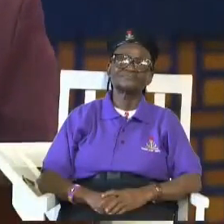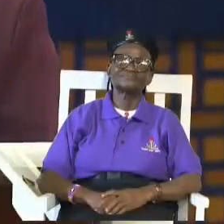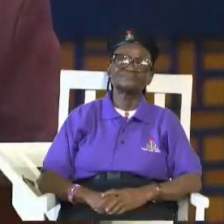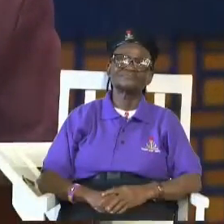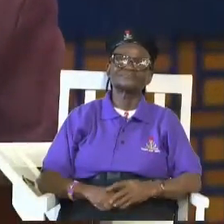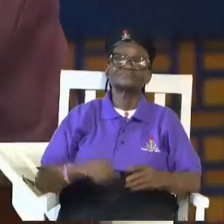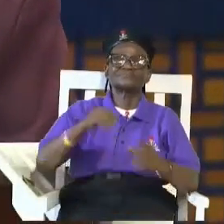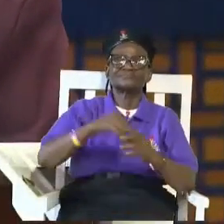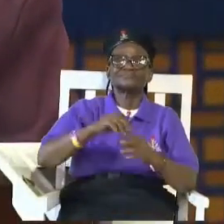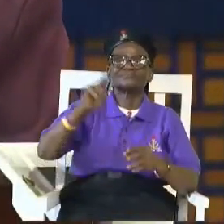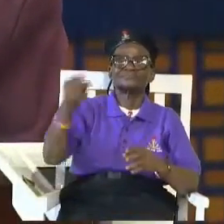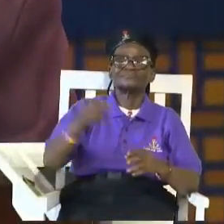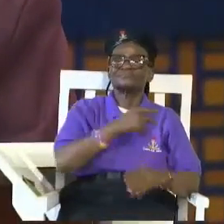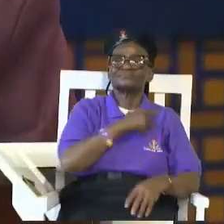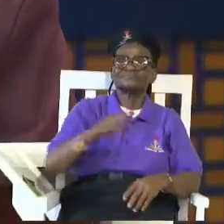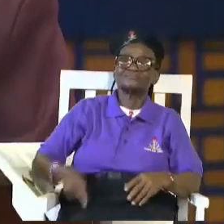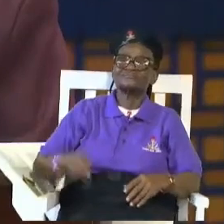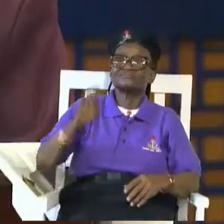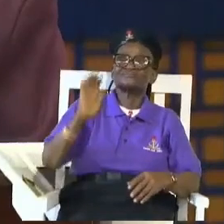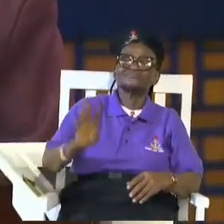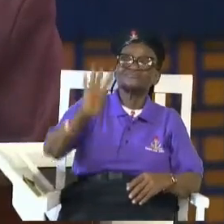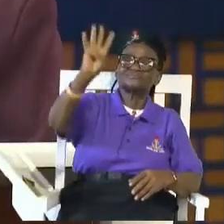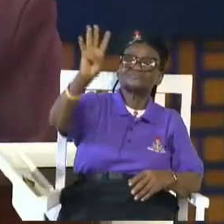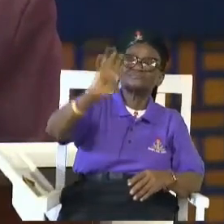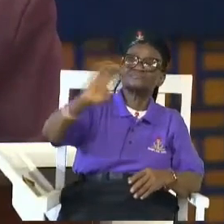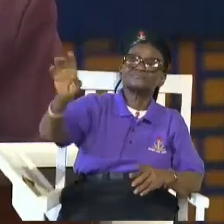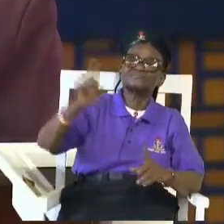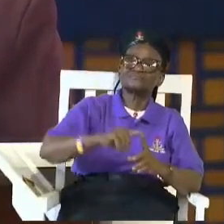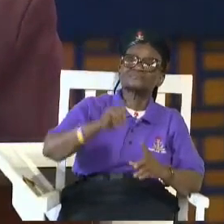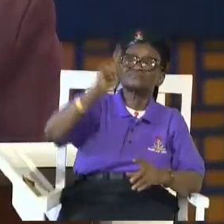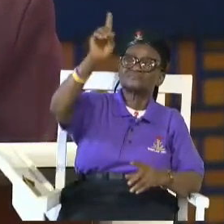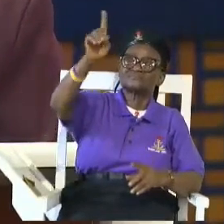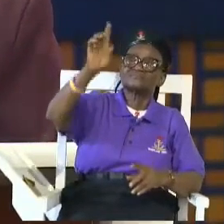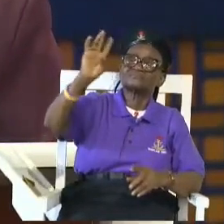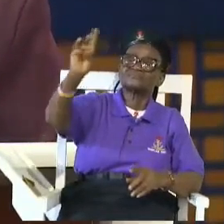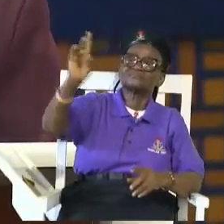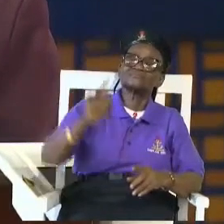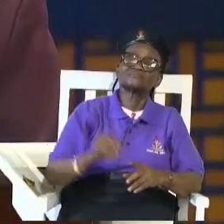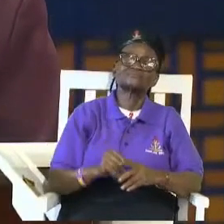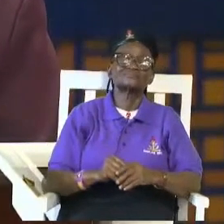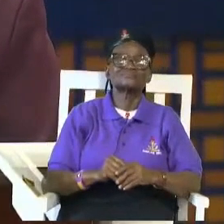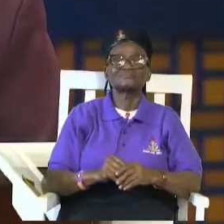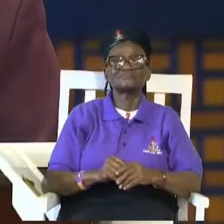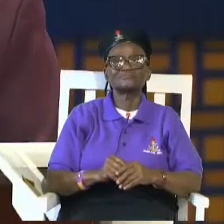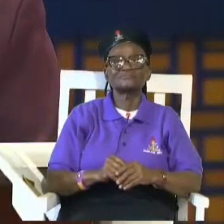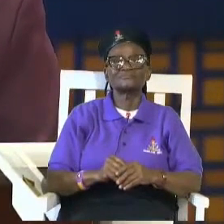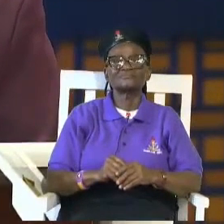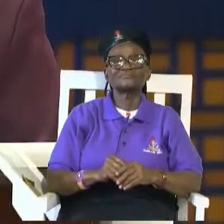In 2 Kings chapter 4 from verse 1 to 7, 2 Kings 4 from verse 1 to 7,